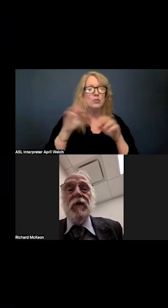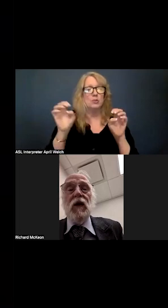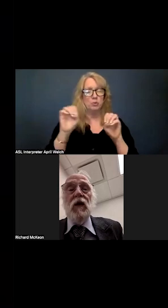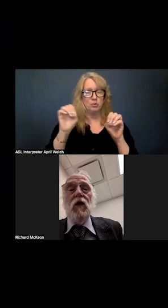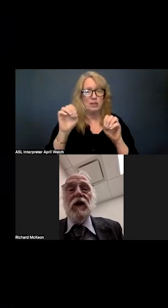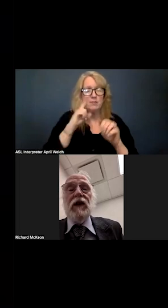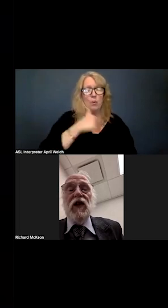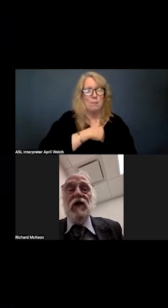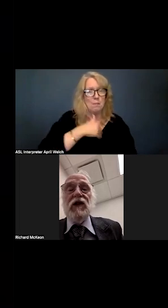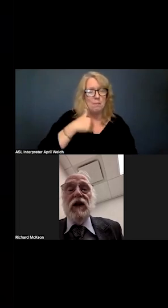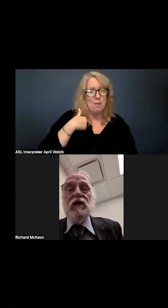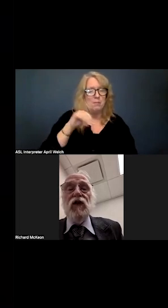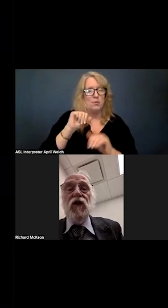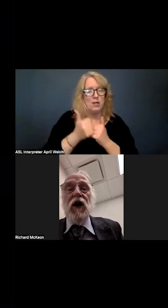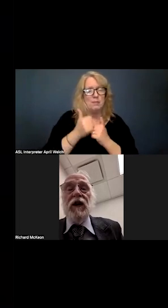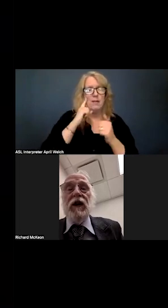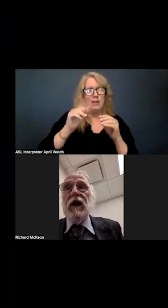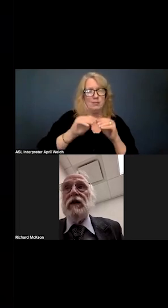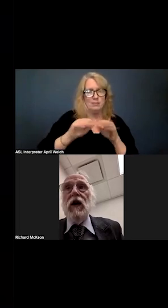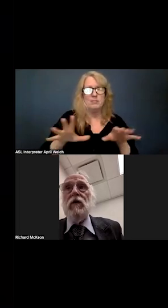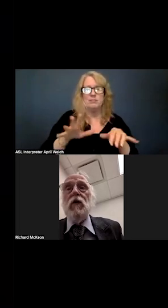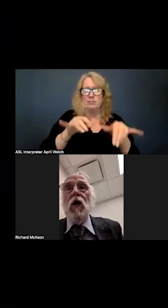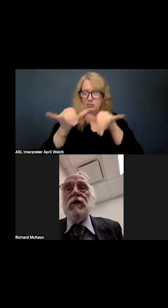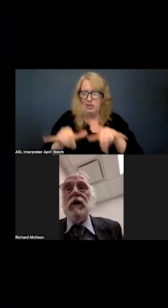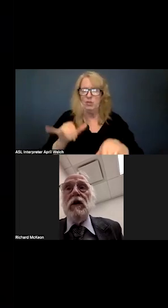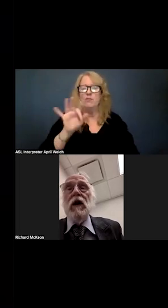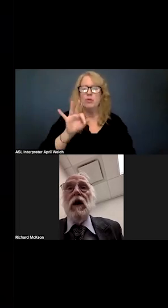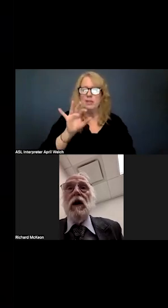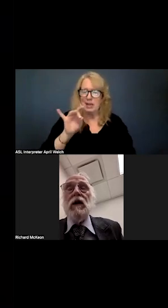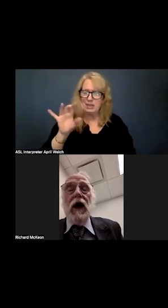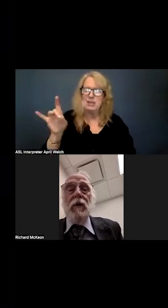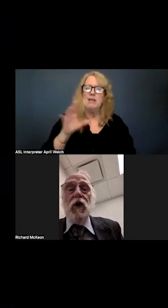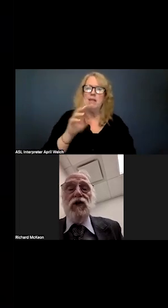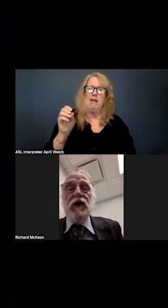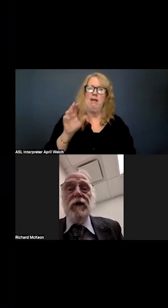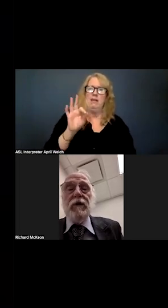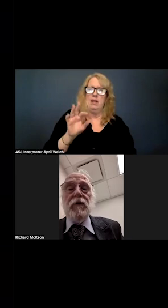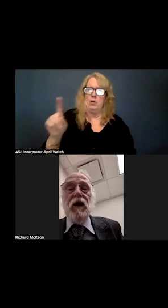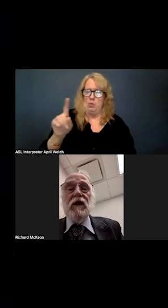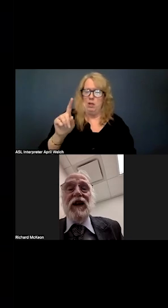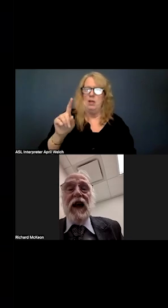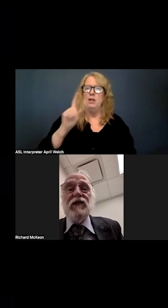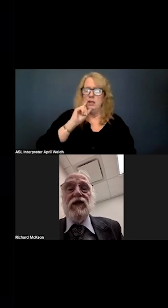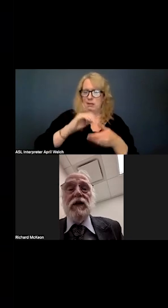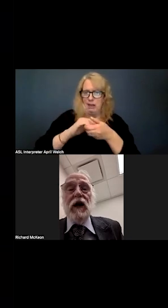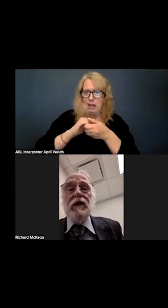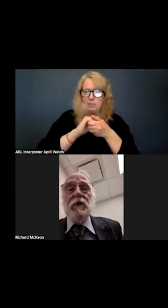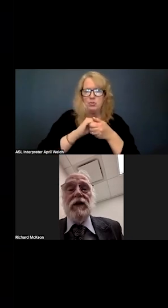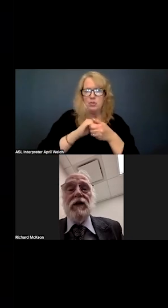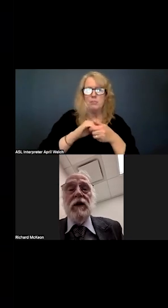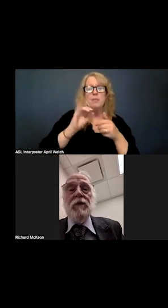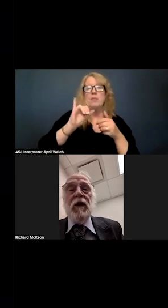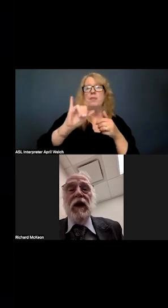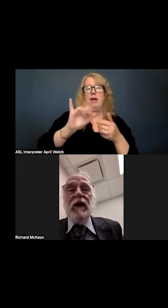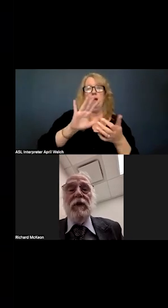Association released their standards for 988 and 911 collaboration. It's an excellent